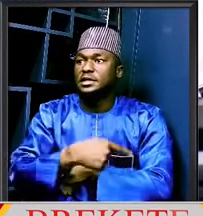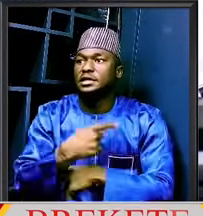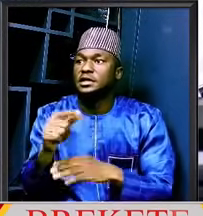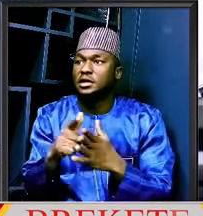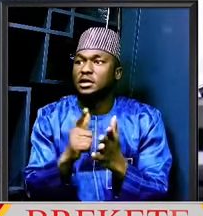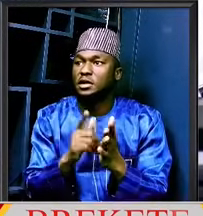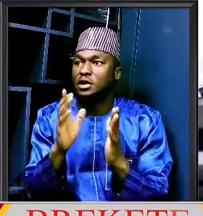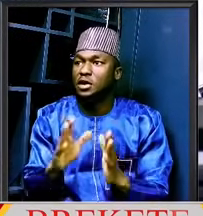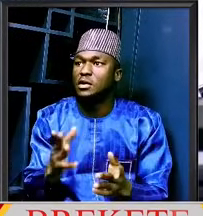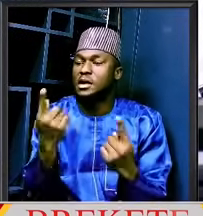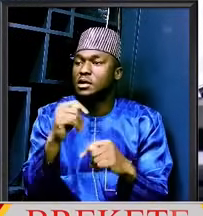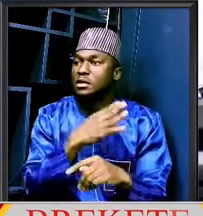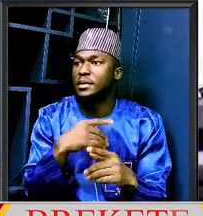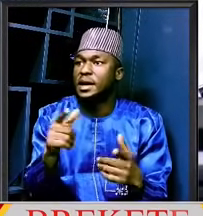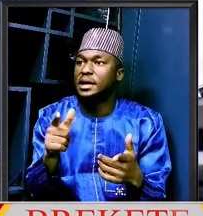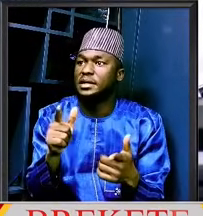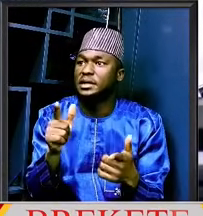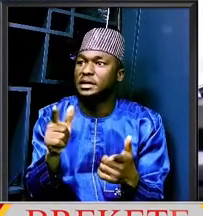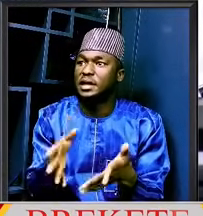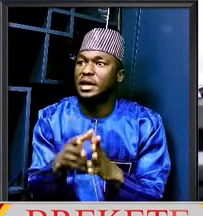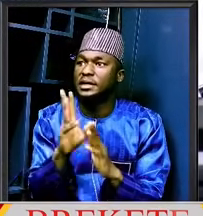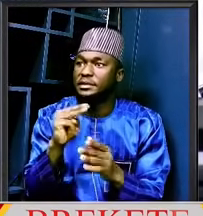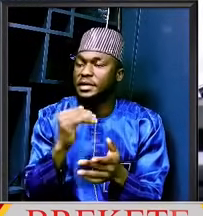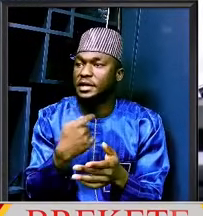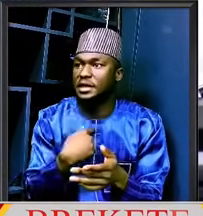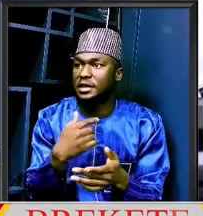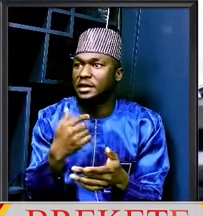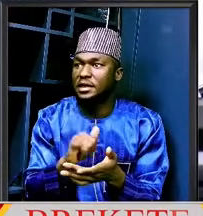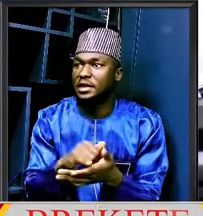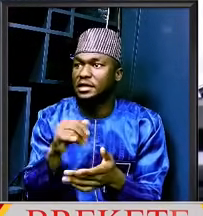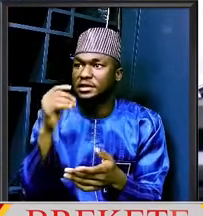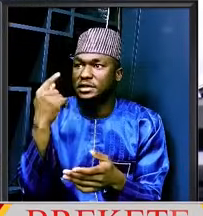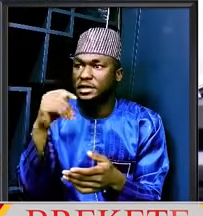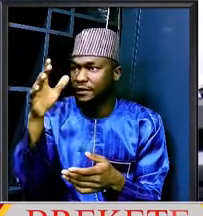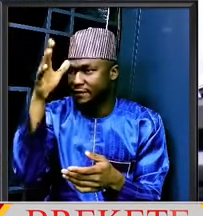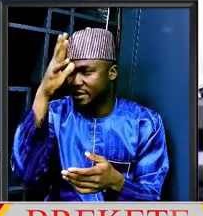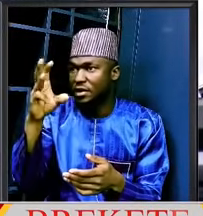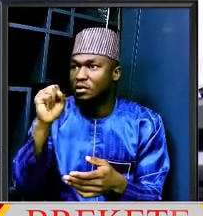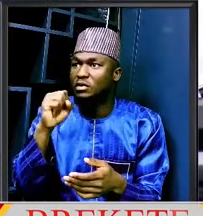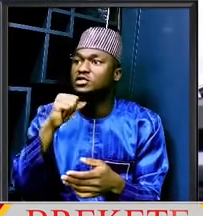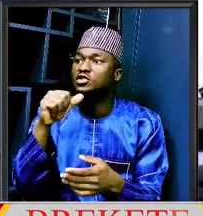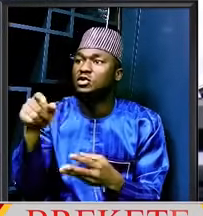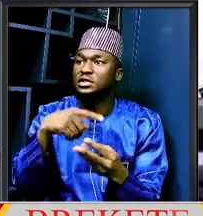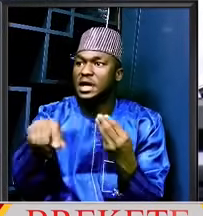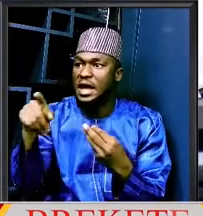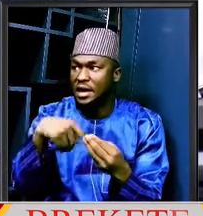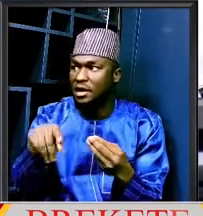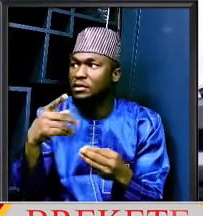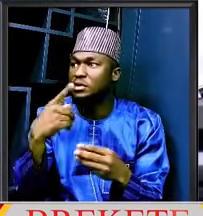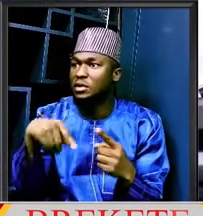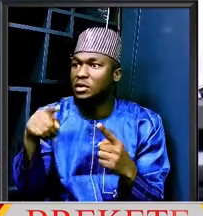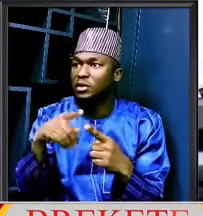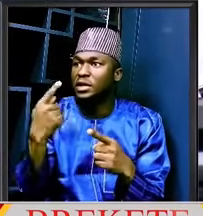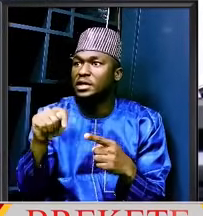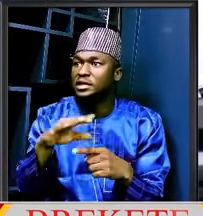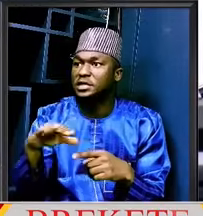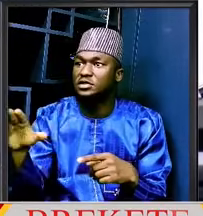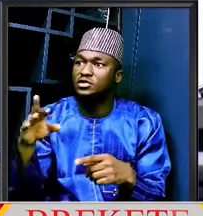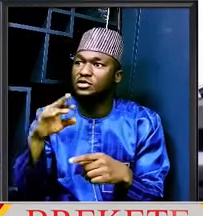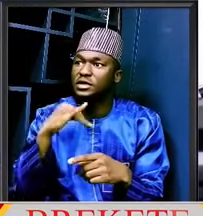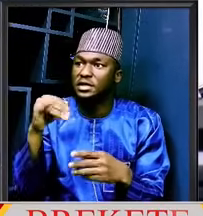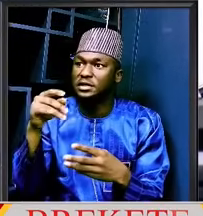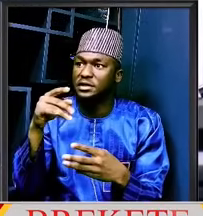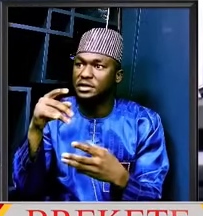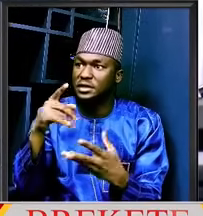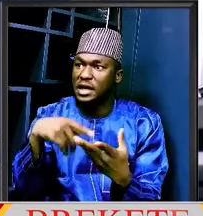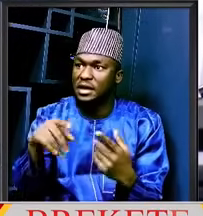that, that the father said he was not even around. He was not there when his children were destroying this. I said I have video. And you